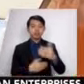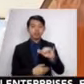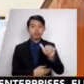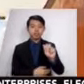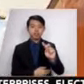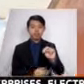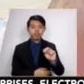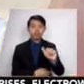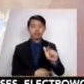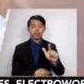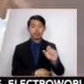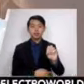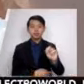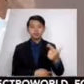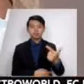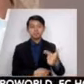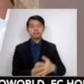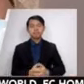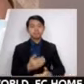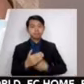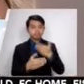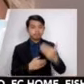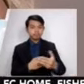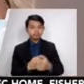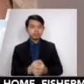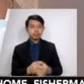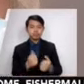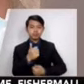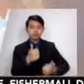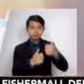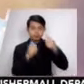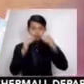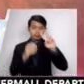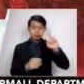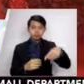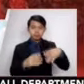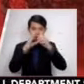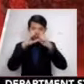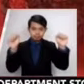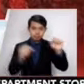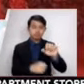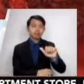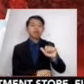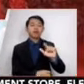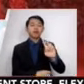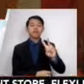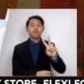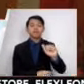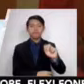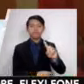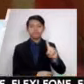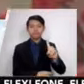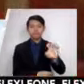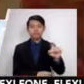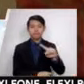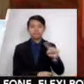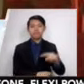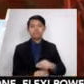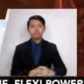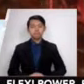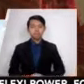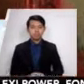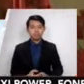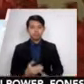GMA Network Senior Vice President Attorney Annette Gozon Valdez. Bukod sa pagdiriwang ng 74th anniversary ng